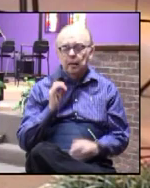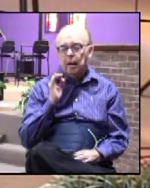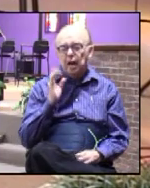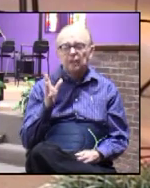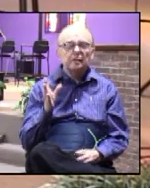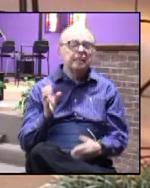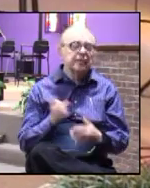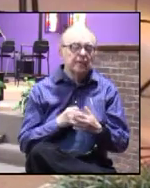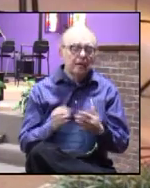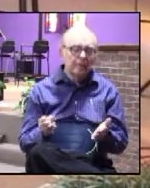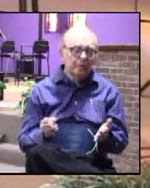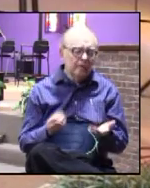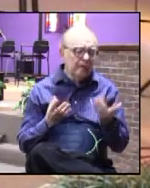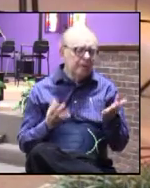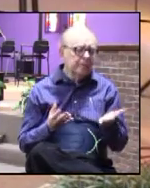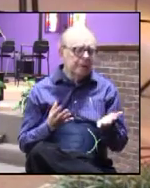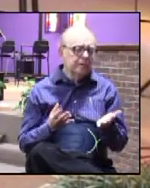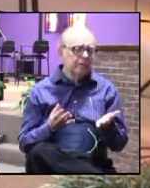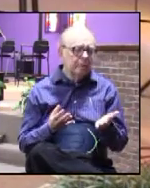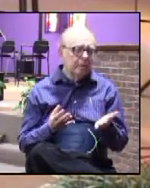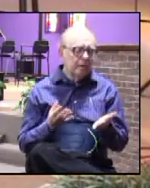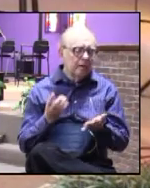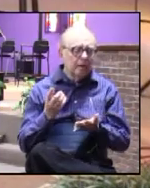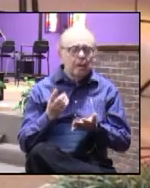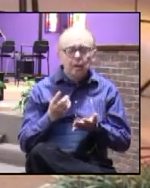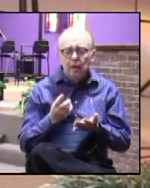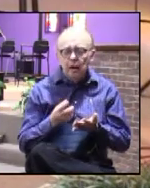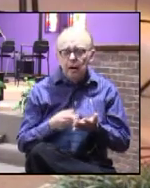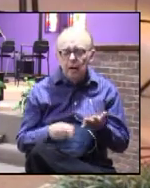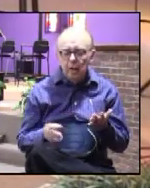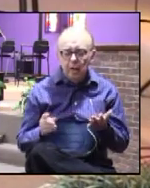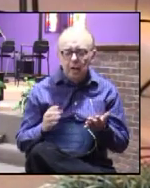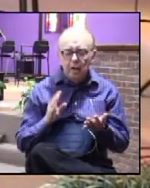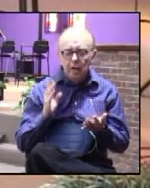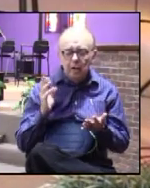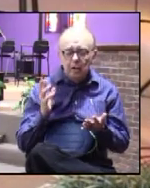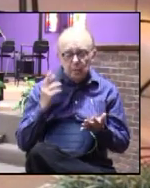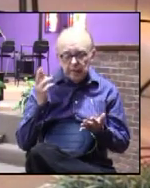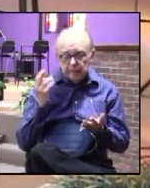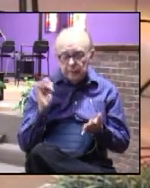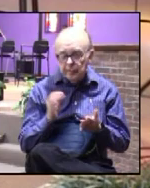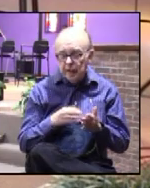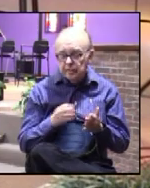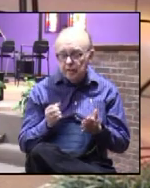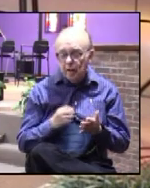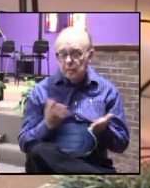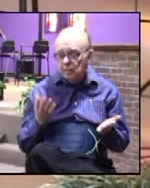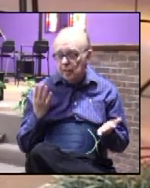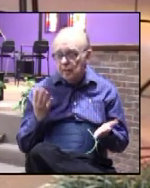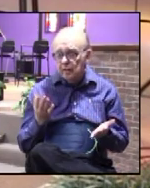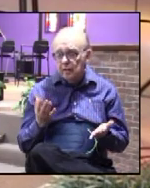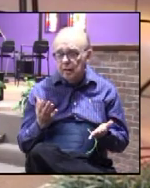song. Well, hold on a minute. What is the purpose of that song?